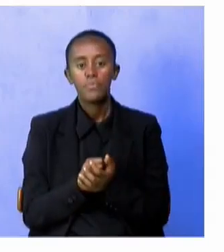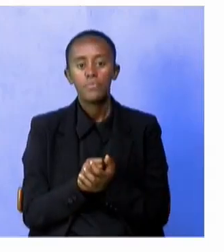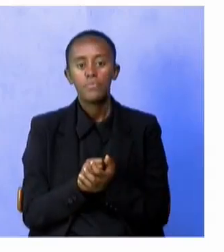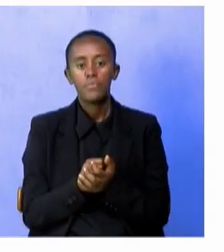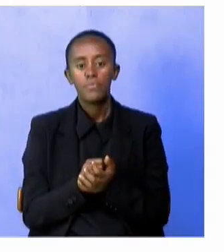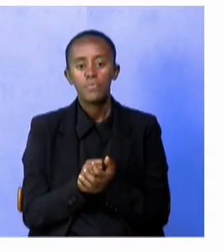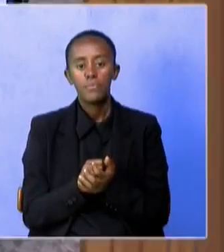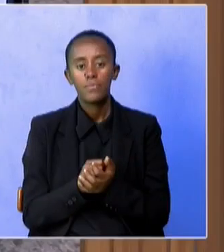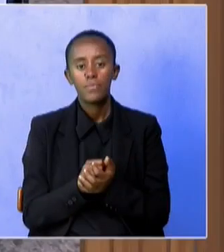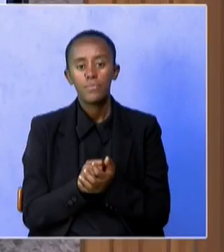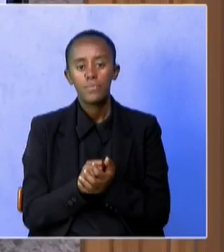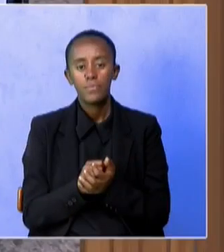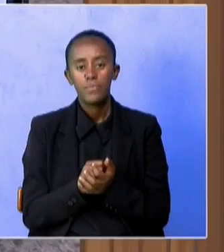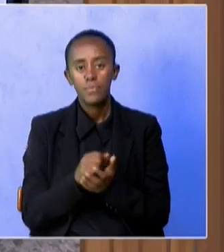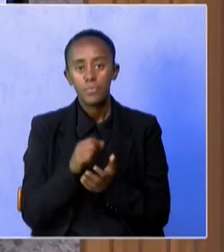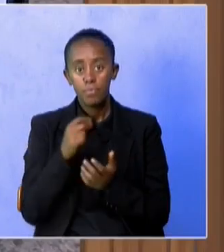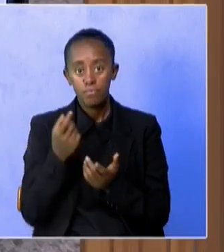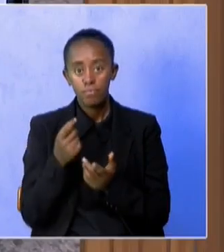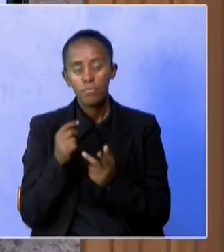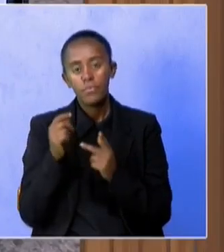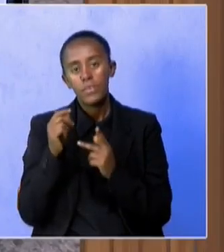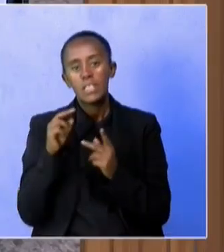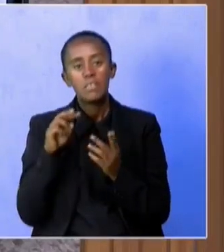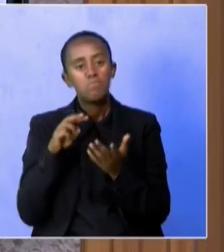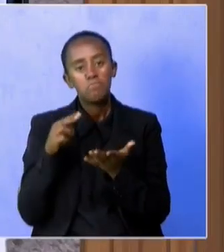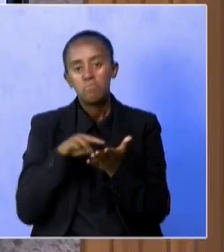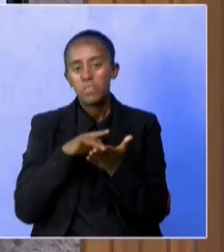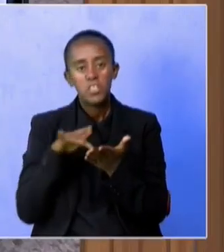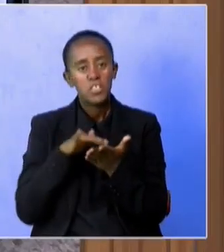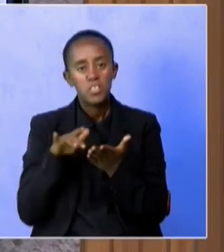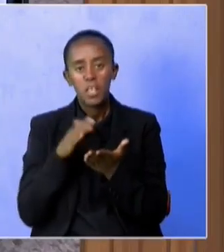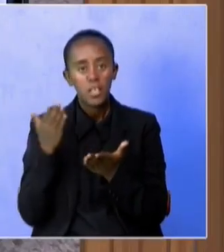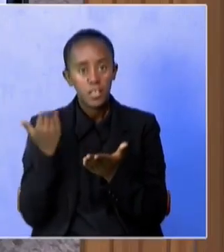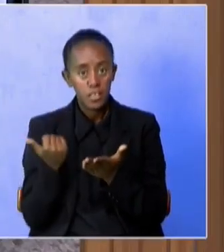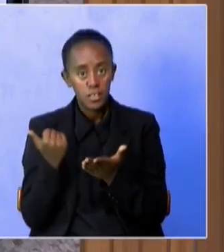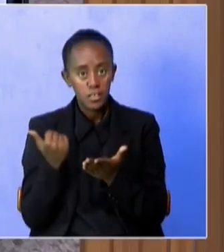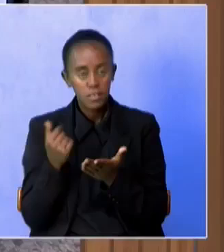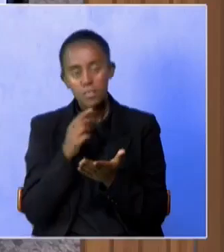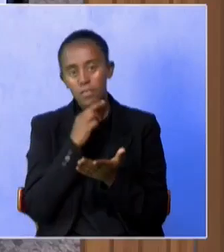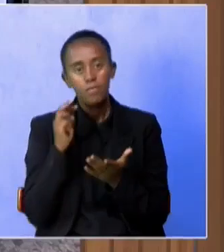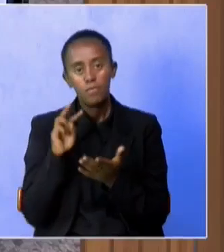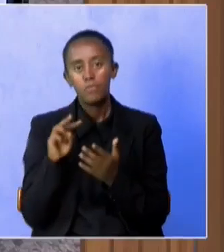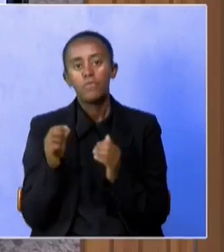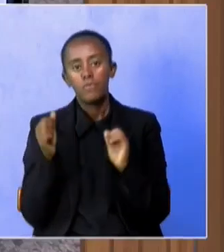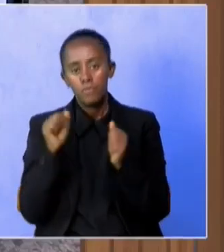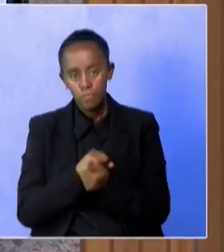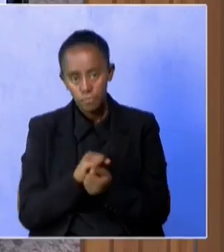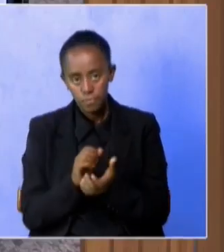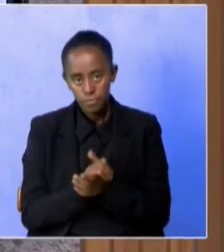not studied for the exam. Okay, what about the third one? I